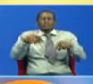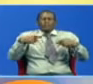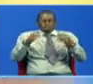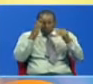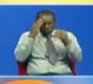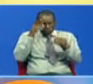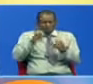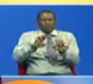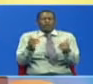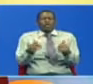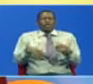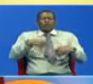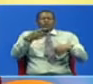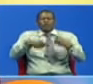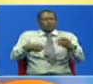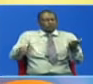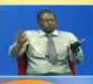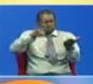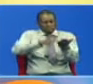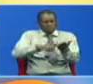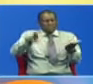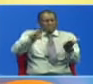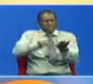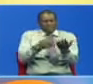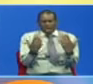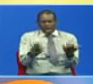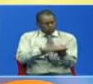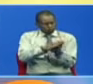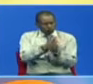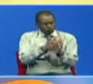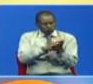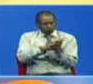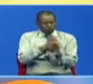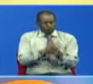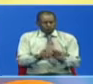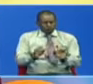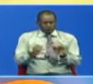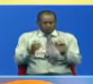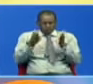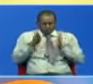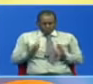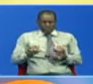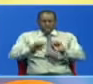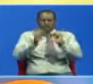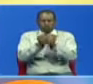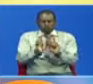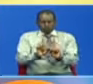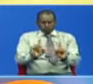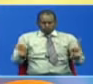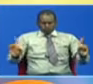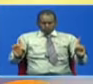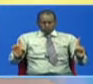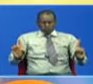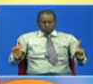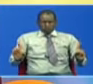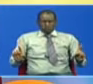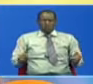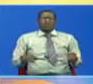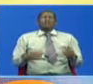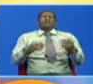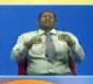We continue to repeat it: hand washing, keeping physical and social distance,